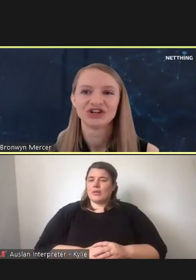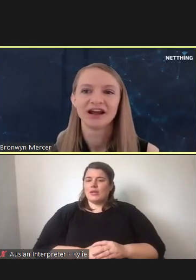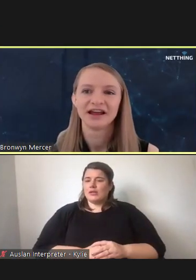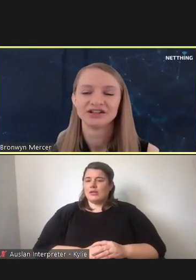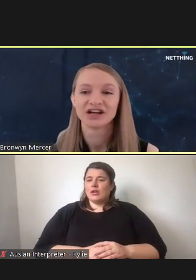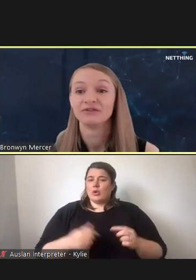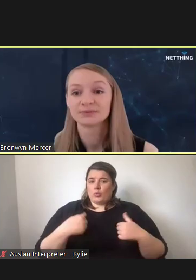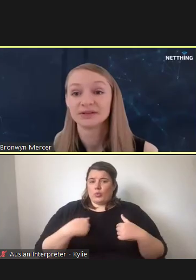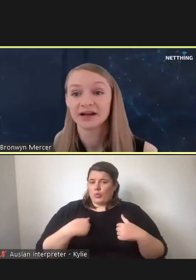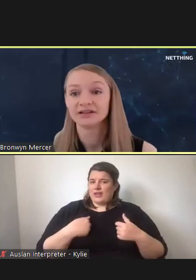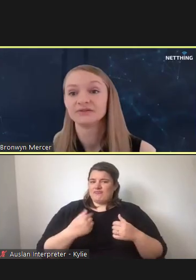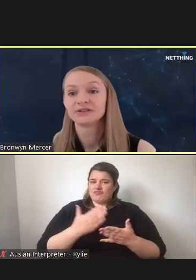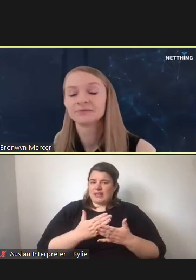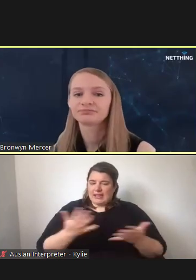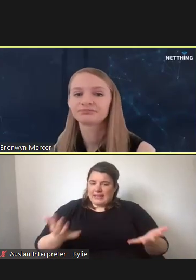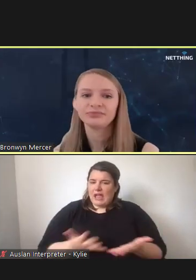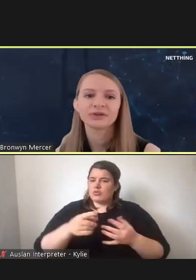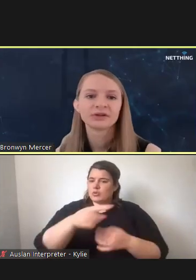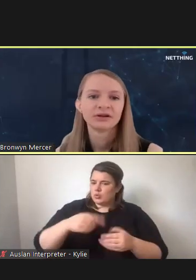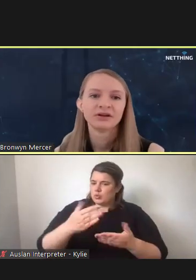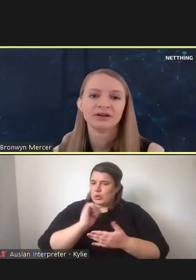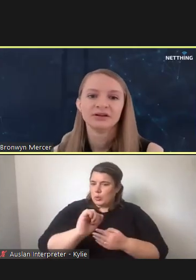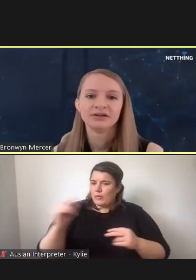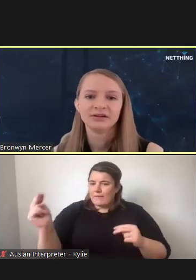to share their diverse perspectives.